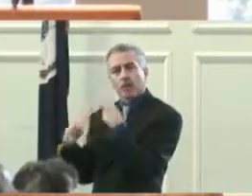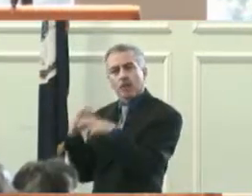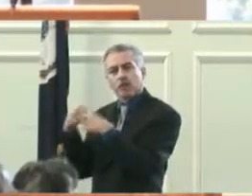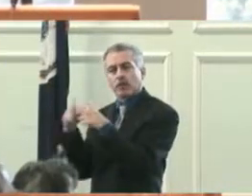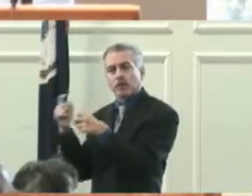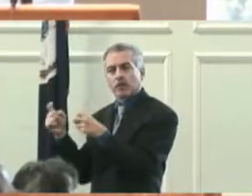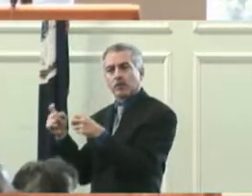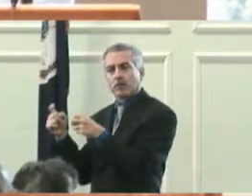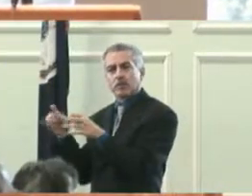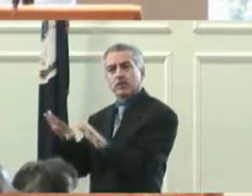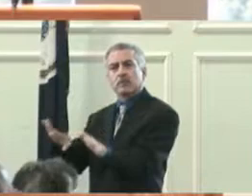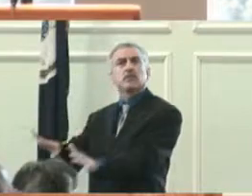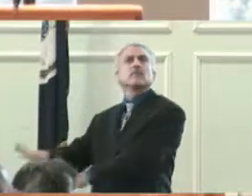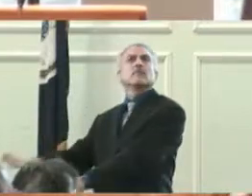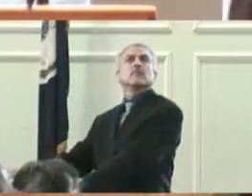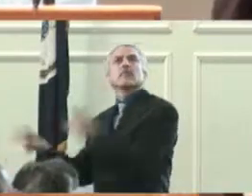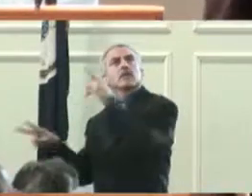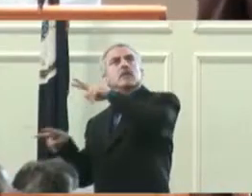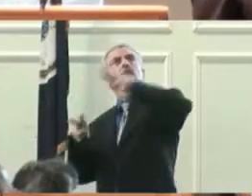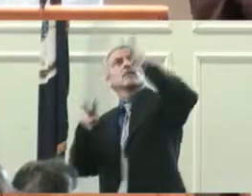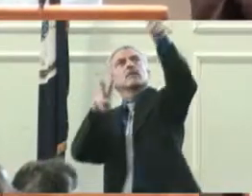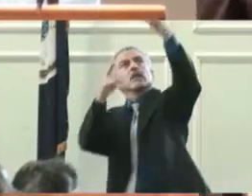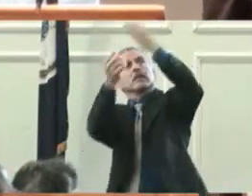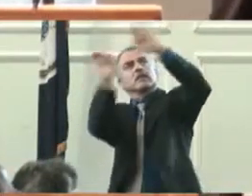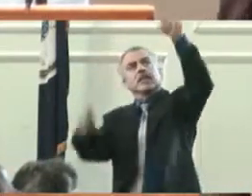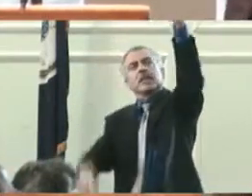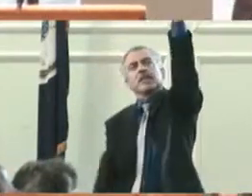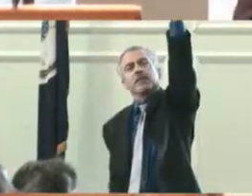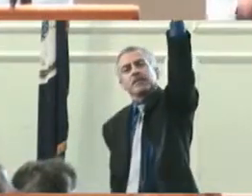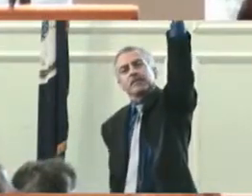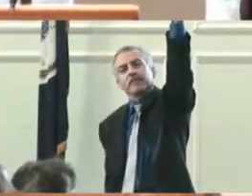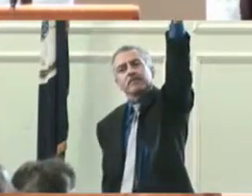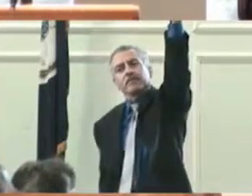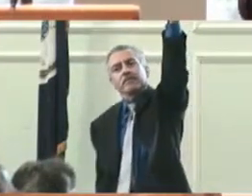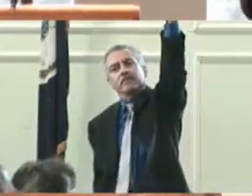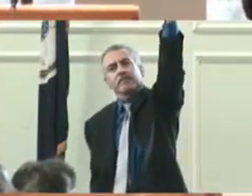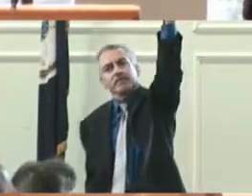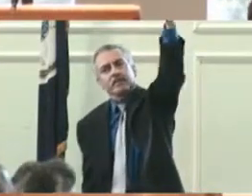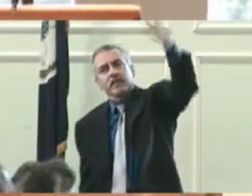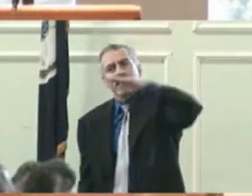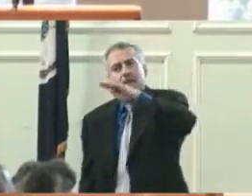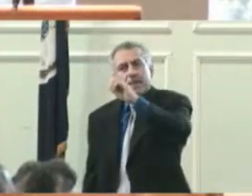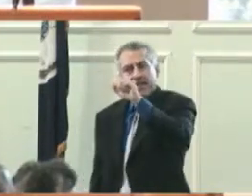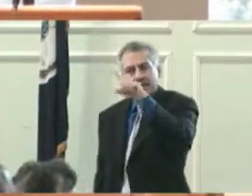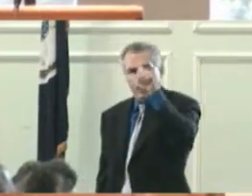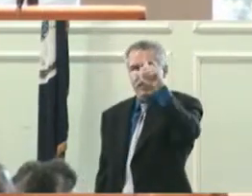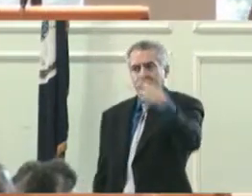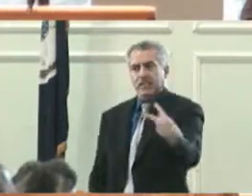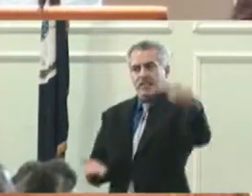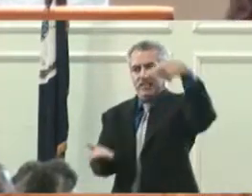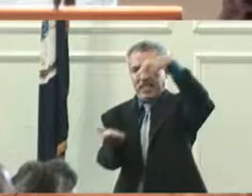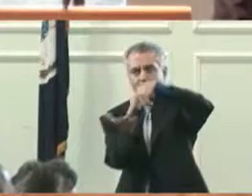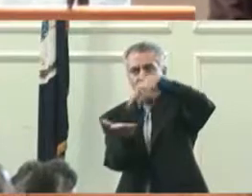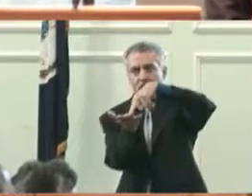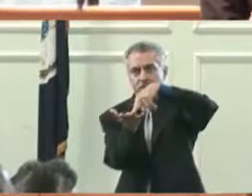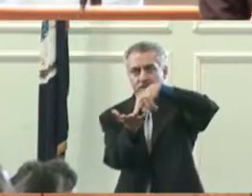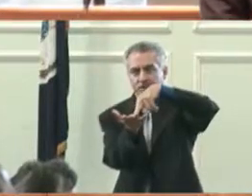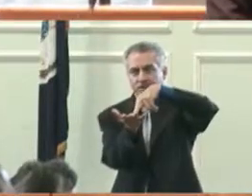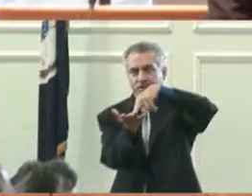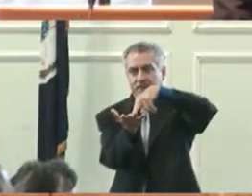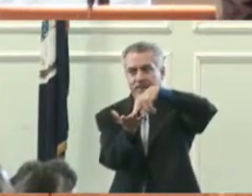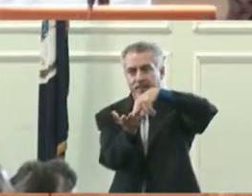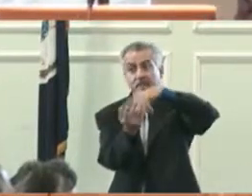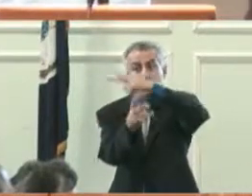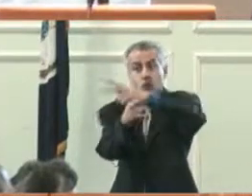Savior. Amen? So once again, Daniel 12:1. It says, at that time, Michael shall stand up, the great prince who stands